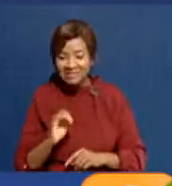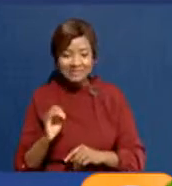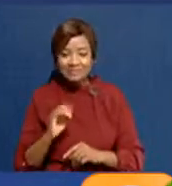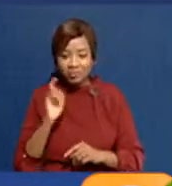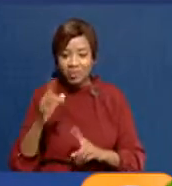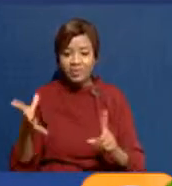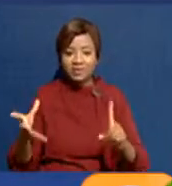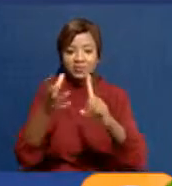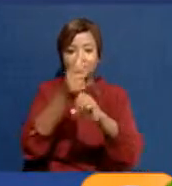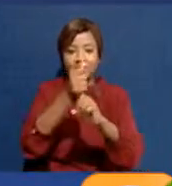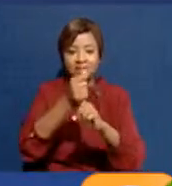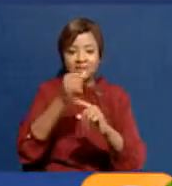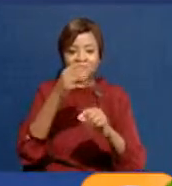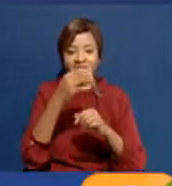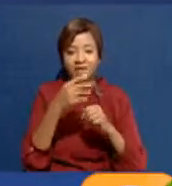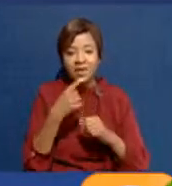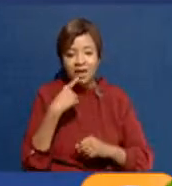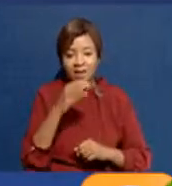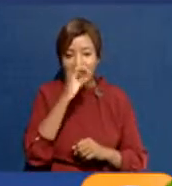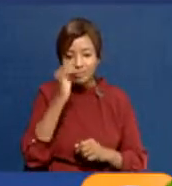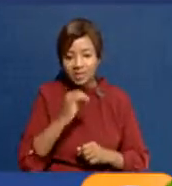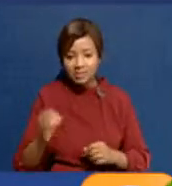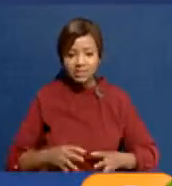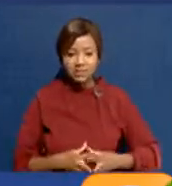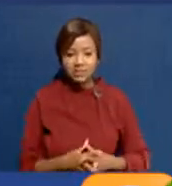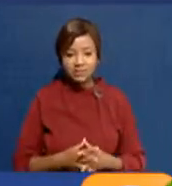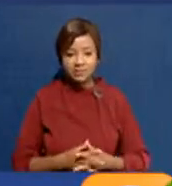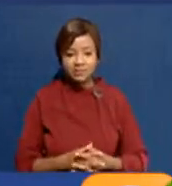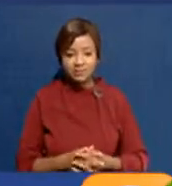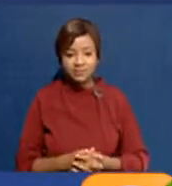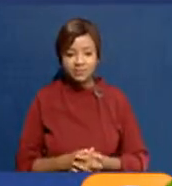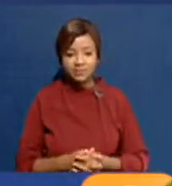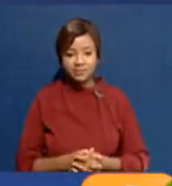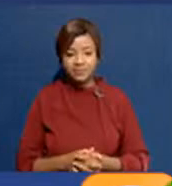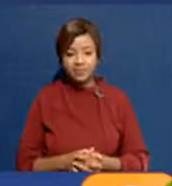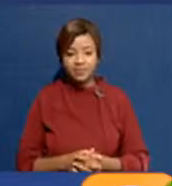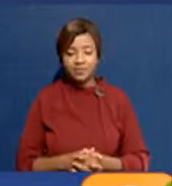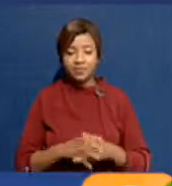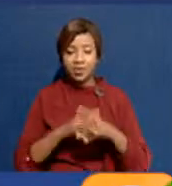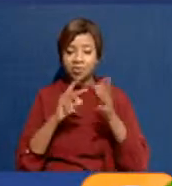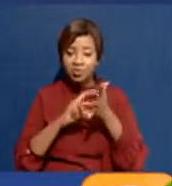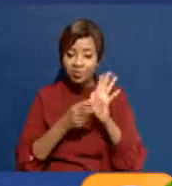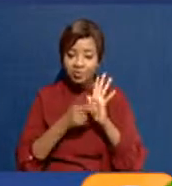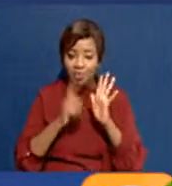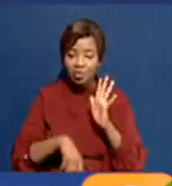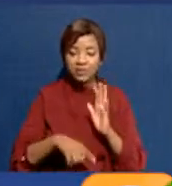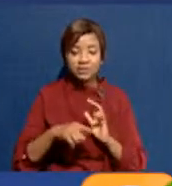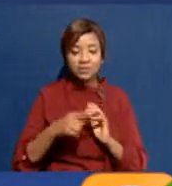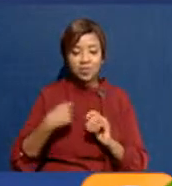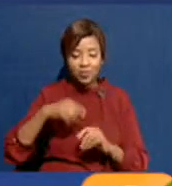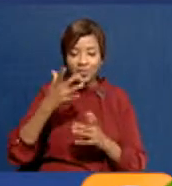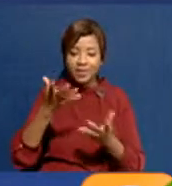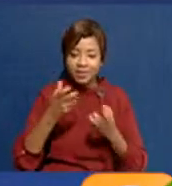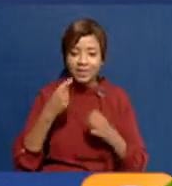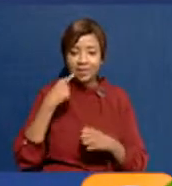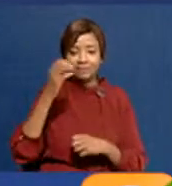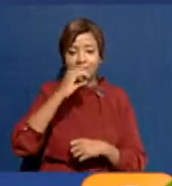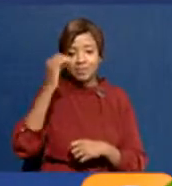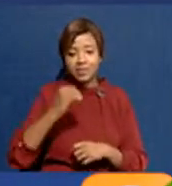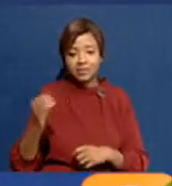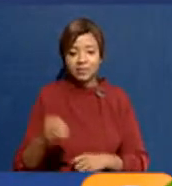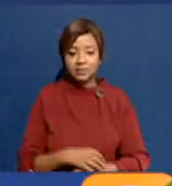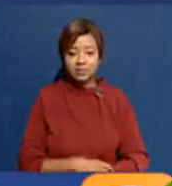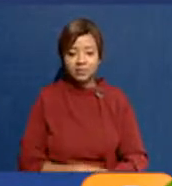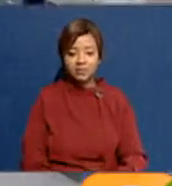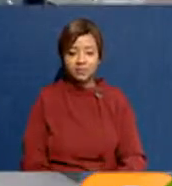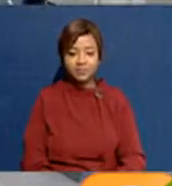maybe the 1% you're leaving is the one who will be the president for this country. So we need 100%, because no woman wants their child to perish in any way.